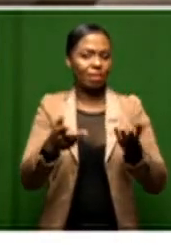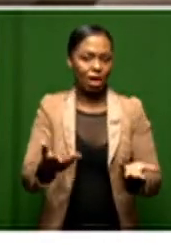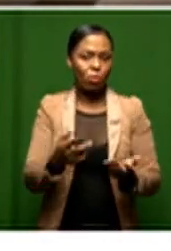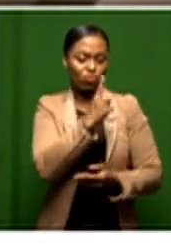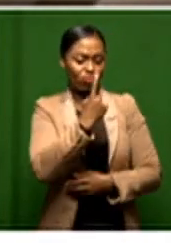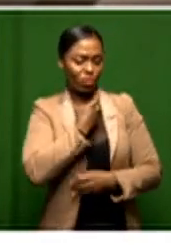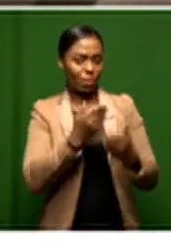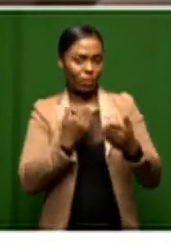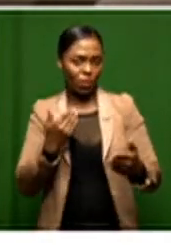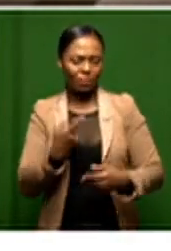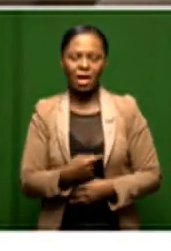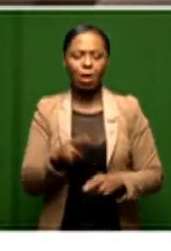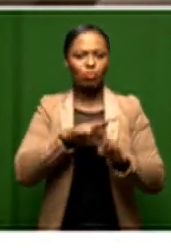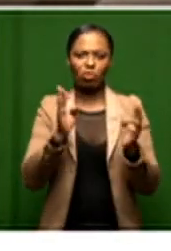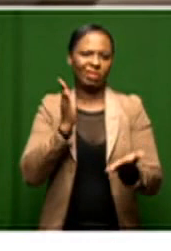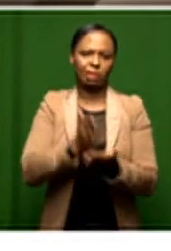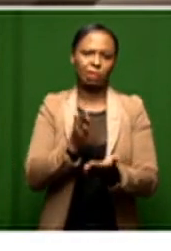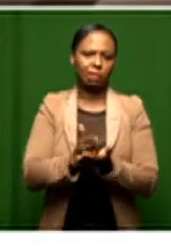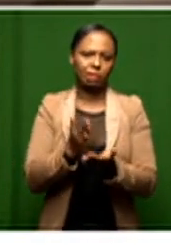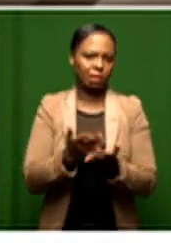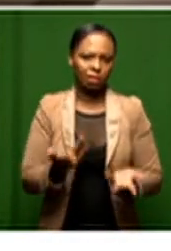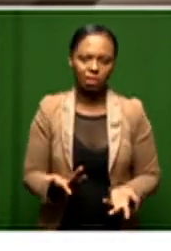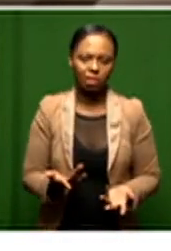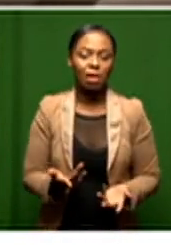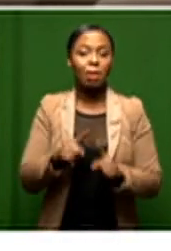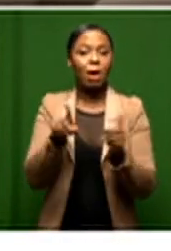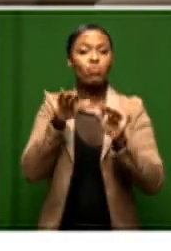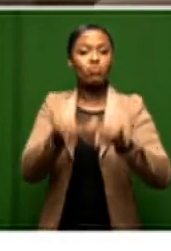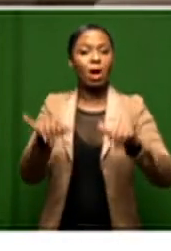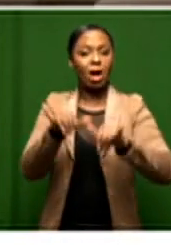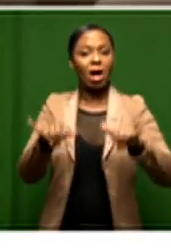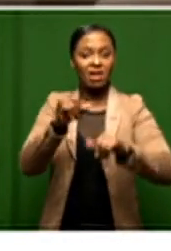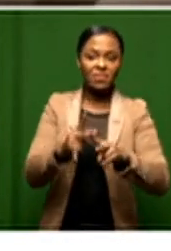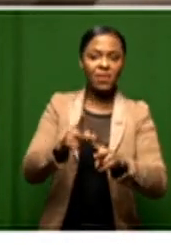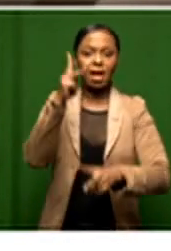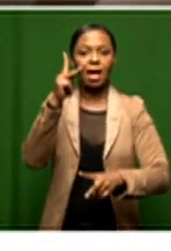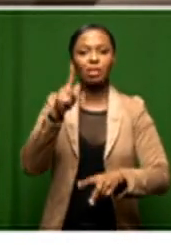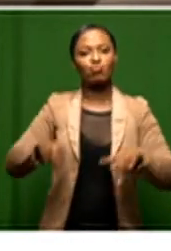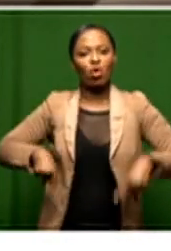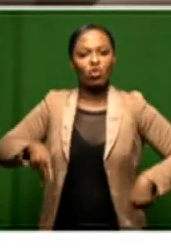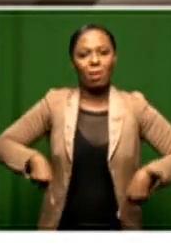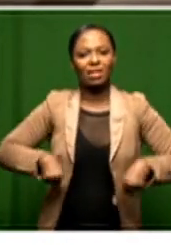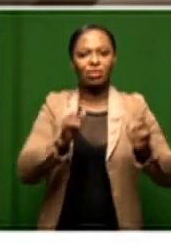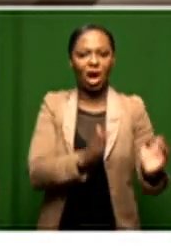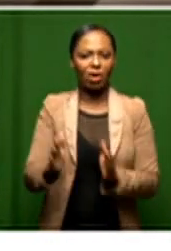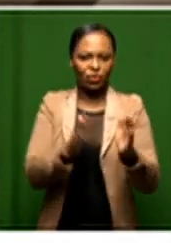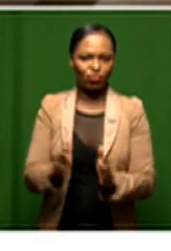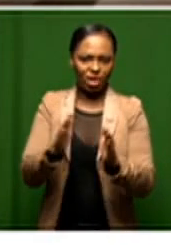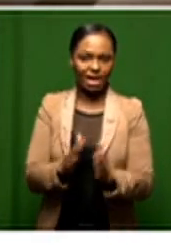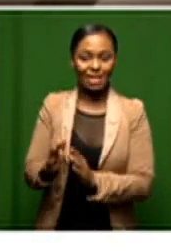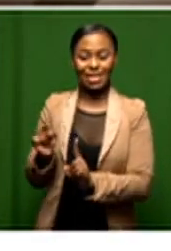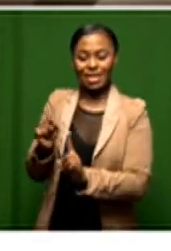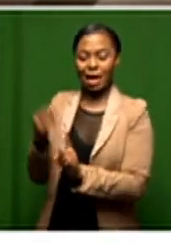earlier question, I'm not certain, and we're waiting to finalize the procurement arrangements. The minister